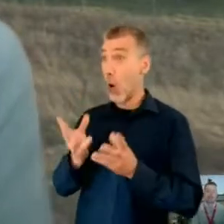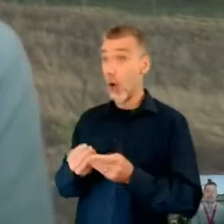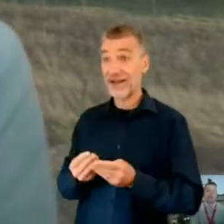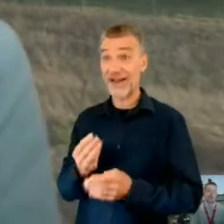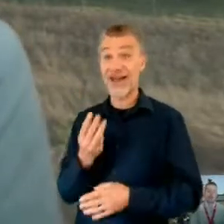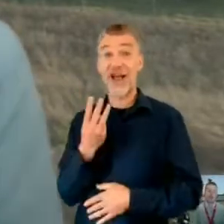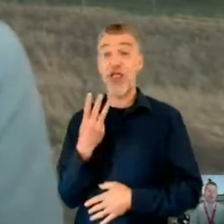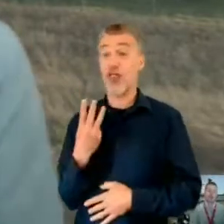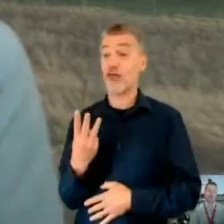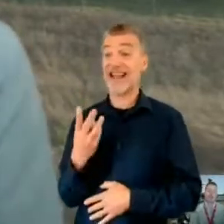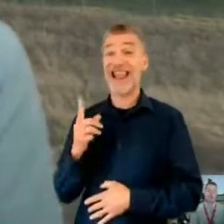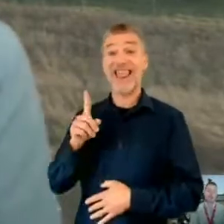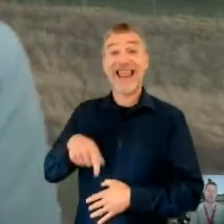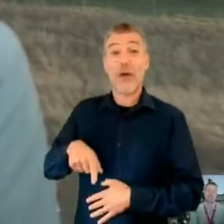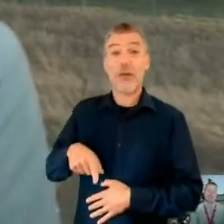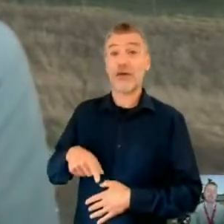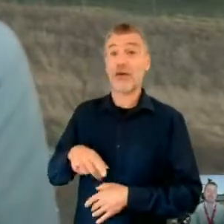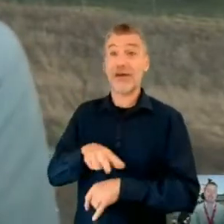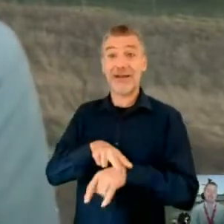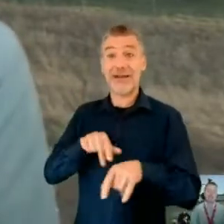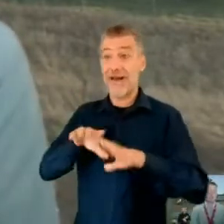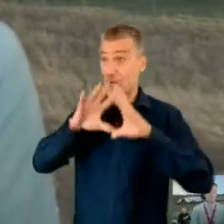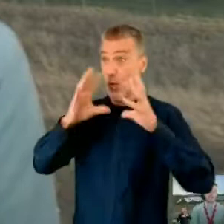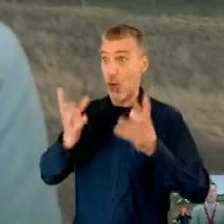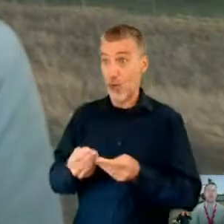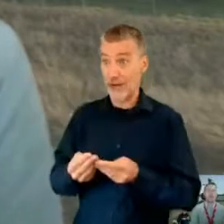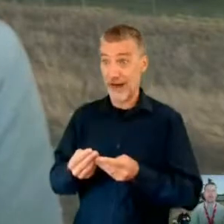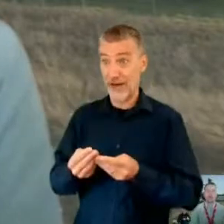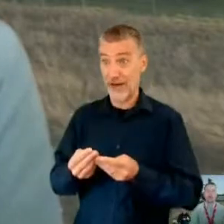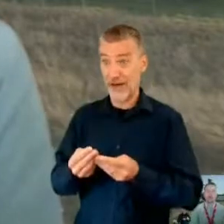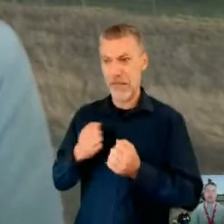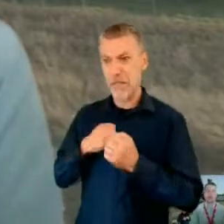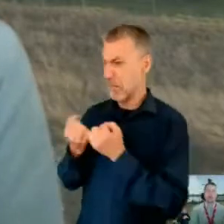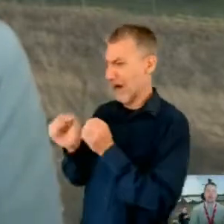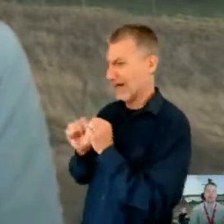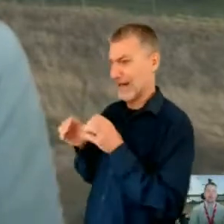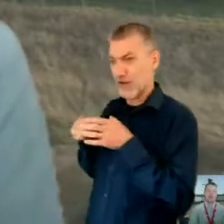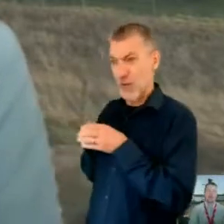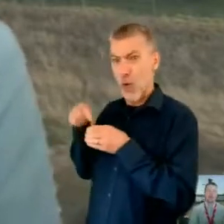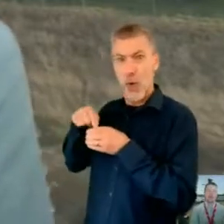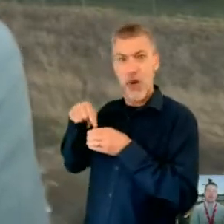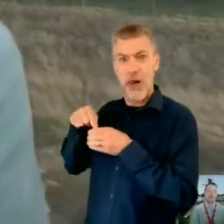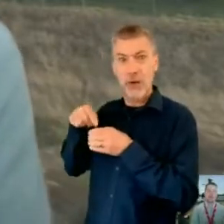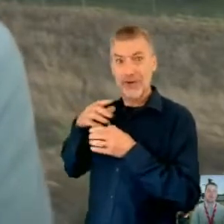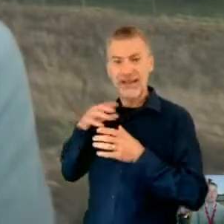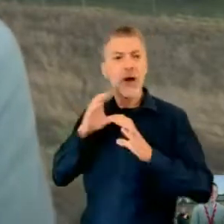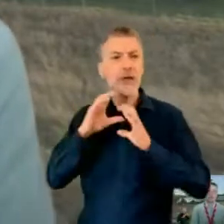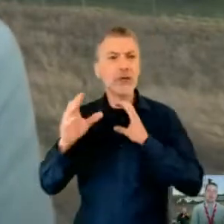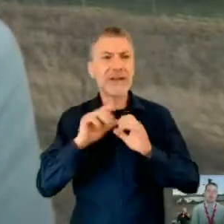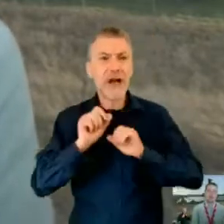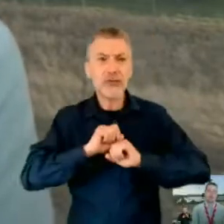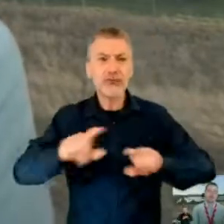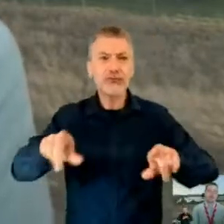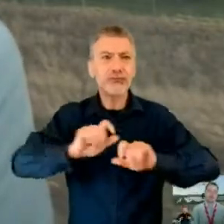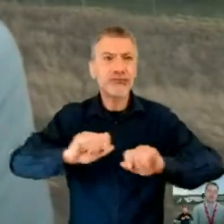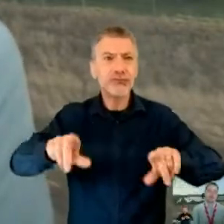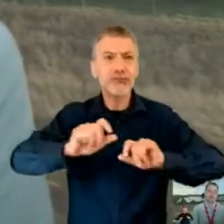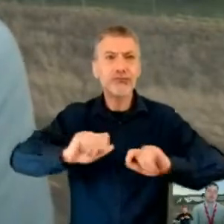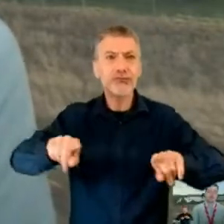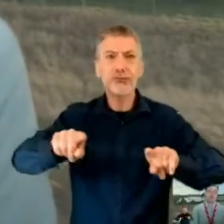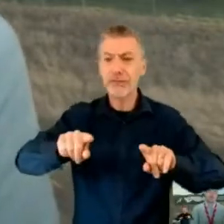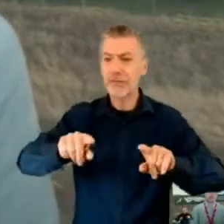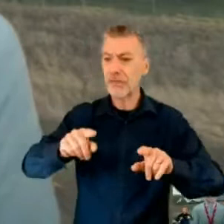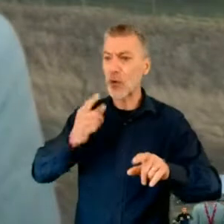team. So the more we can communicate and engage with colleagues. So we often write a lot of training documentation. So that could